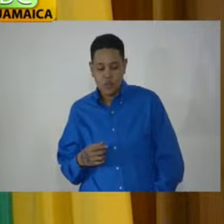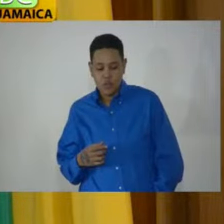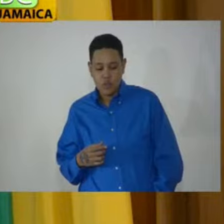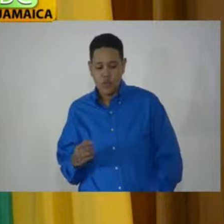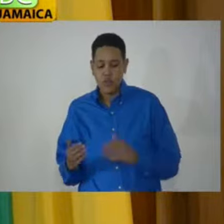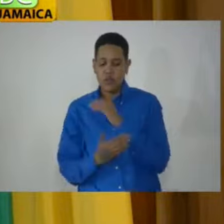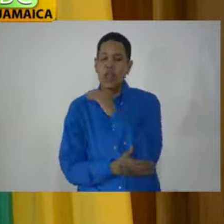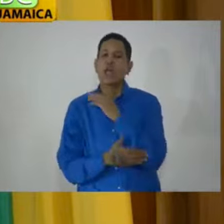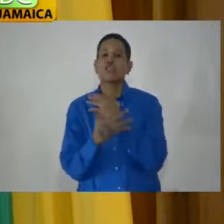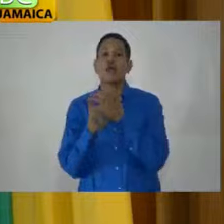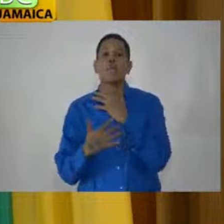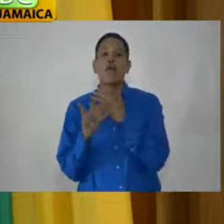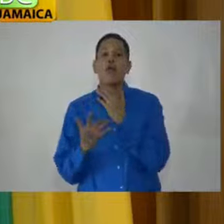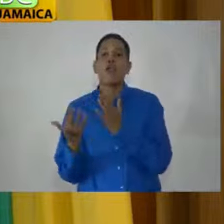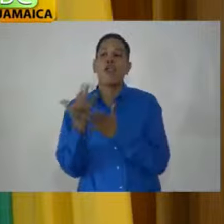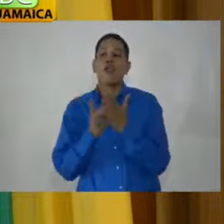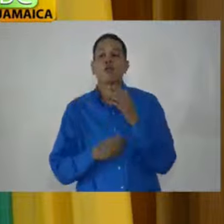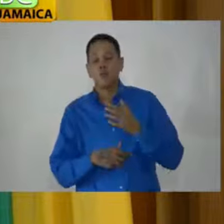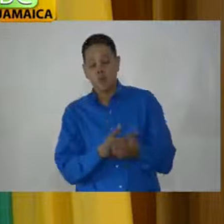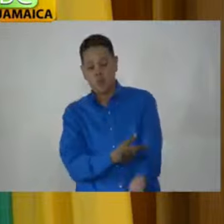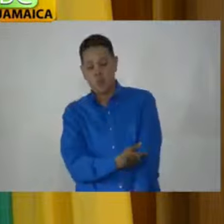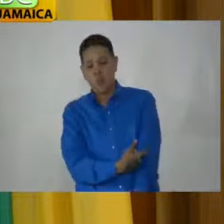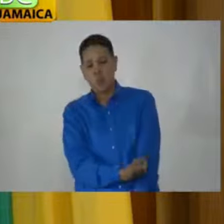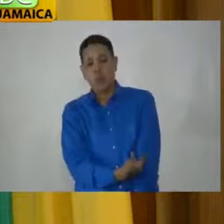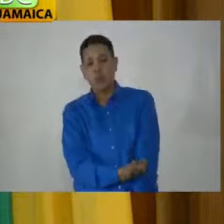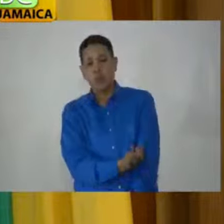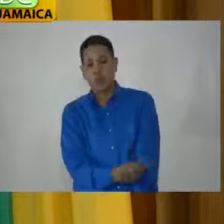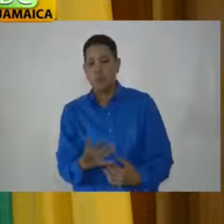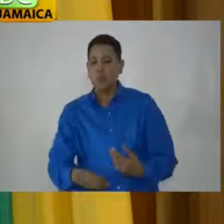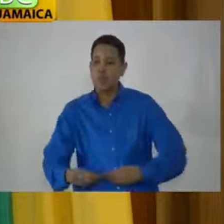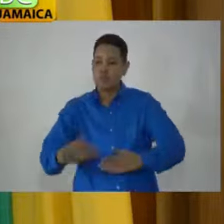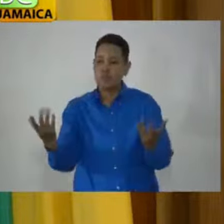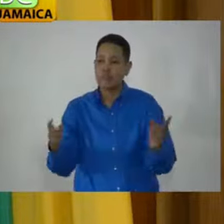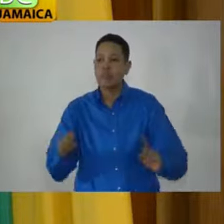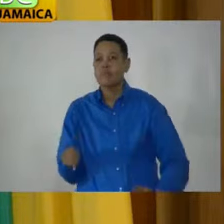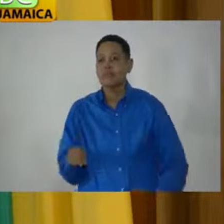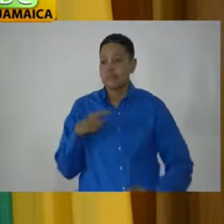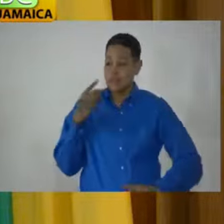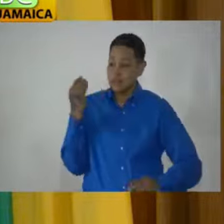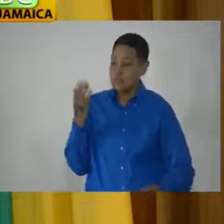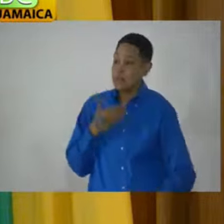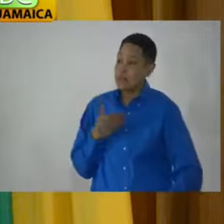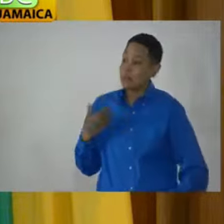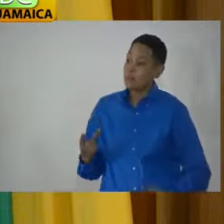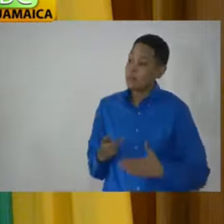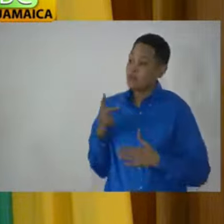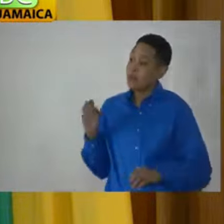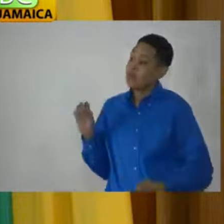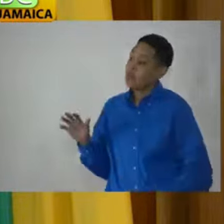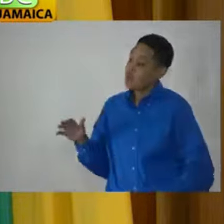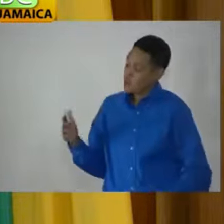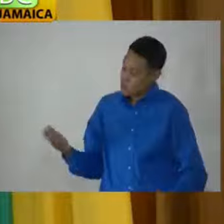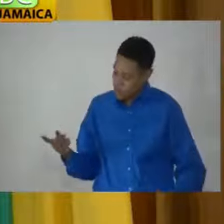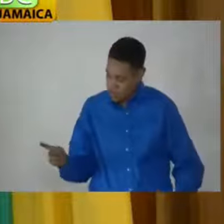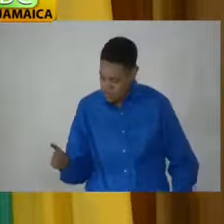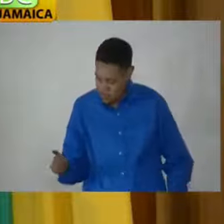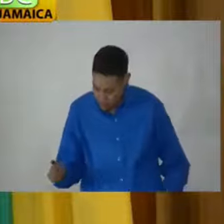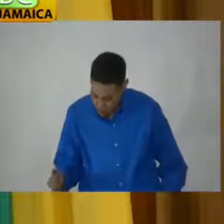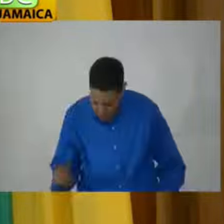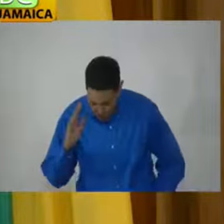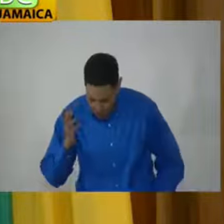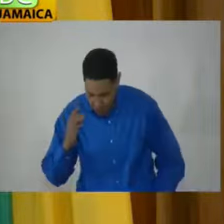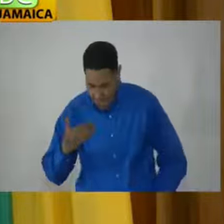Blood Drive. I'm just putting out to the members, this is preliminarily, that there